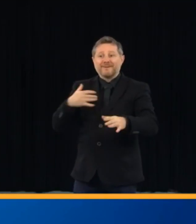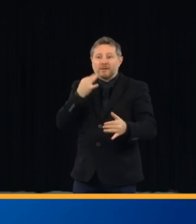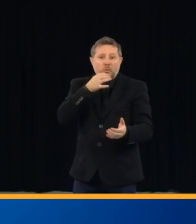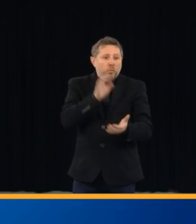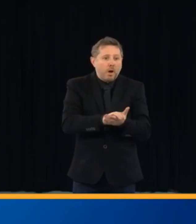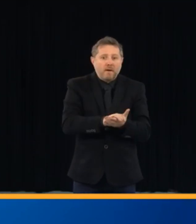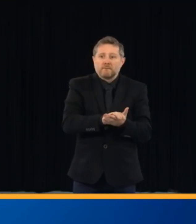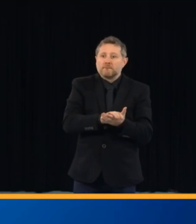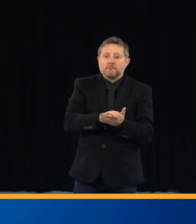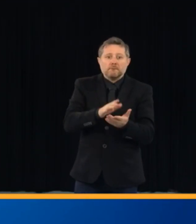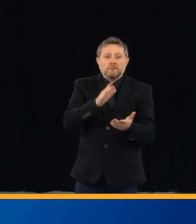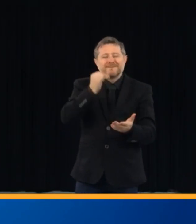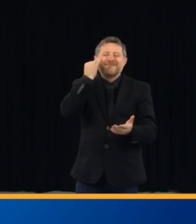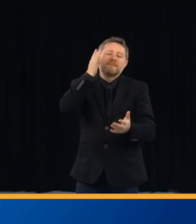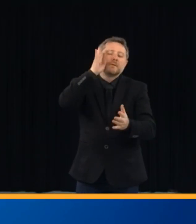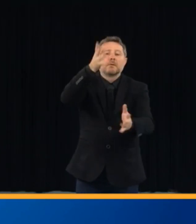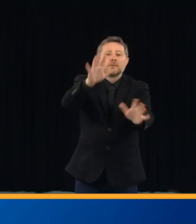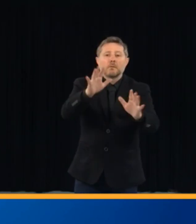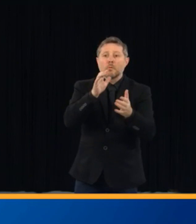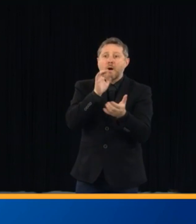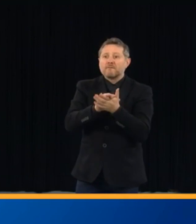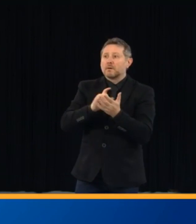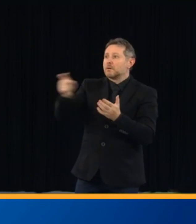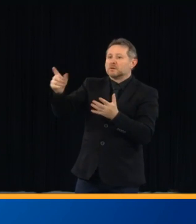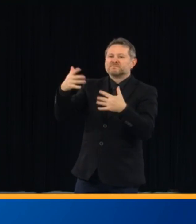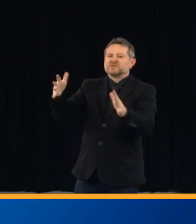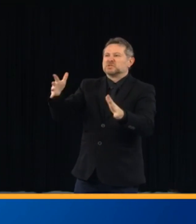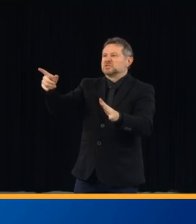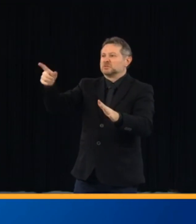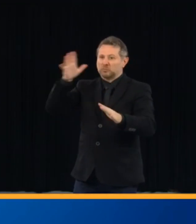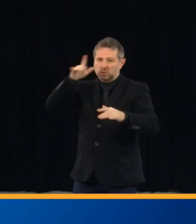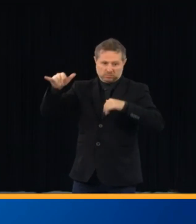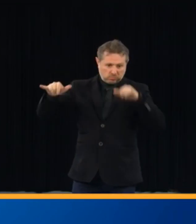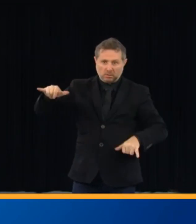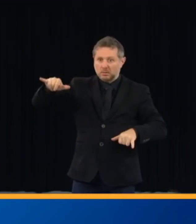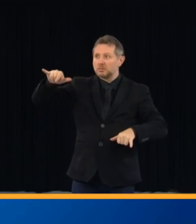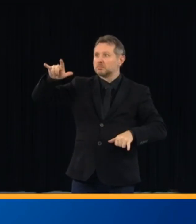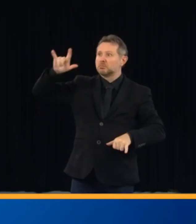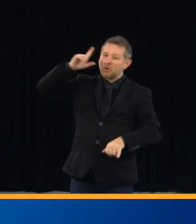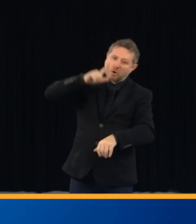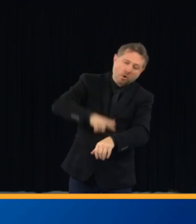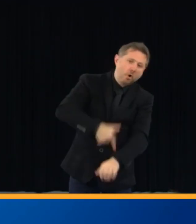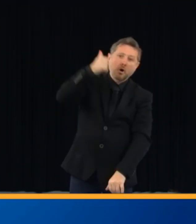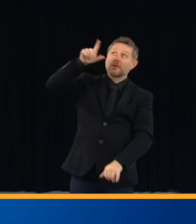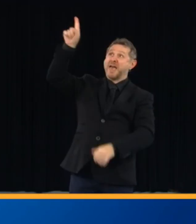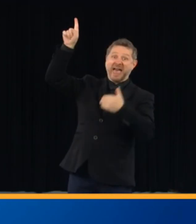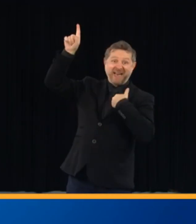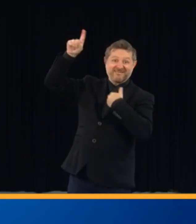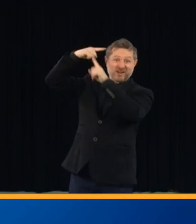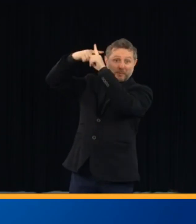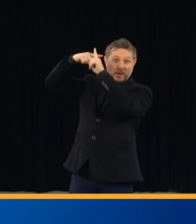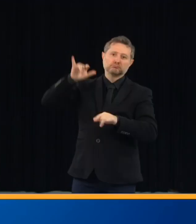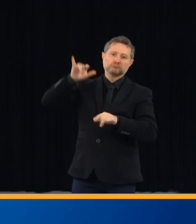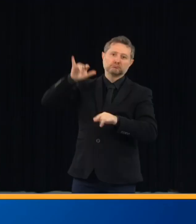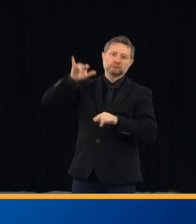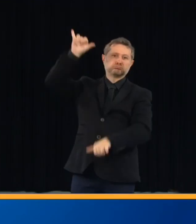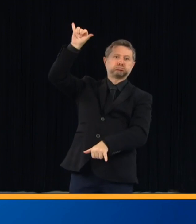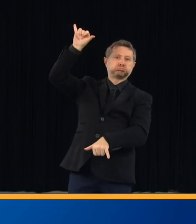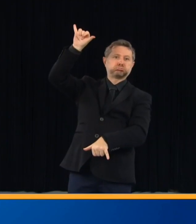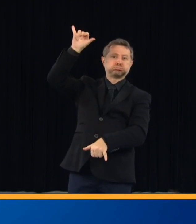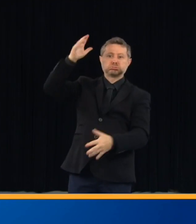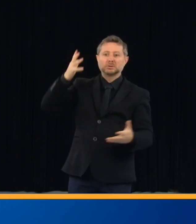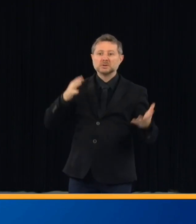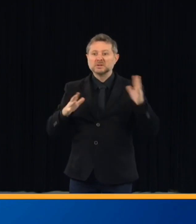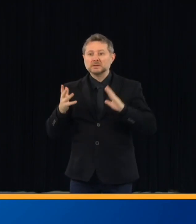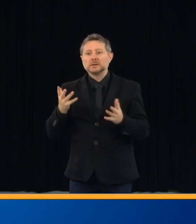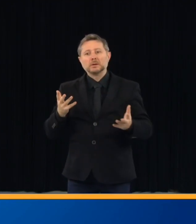any symptoms, you would be in the basement for a lot longer than this virus would keep you in the basement, my brother. But Let